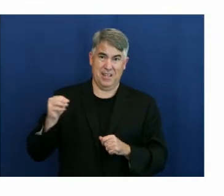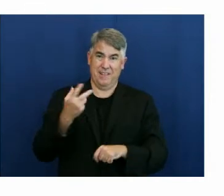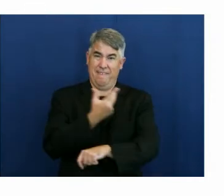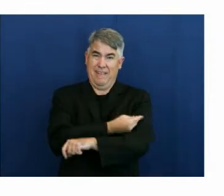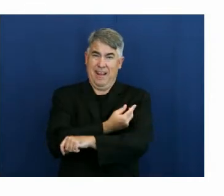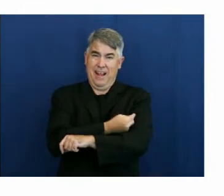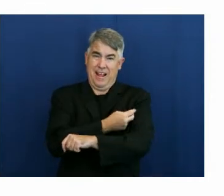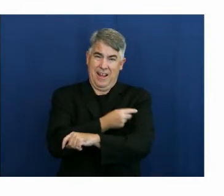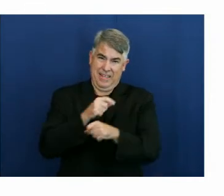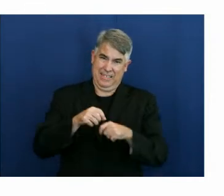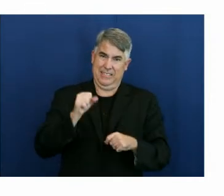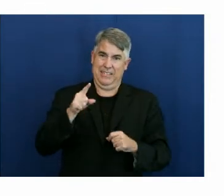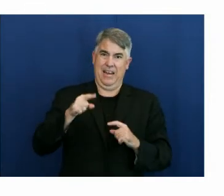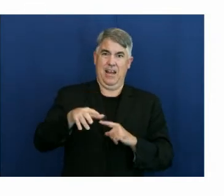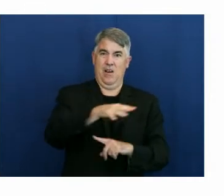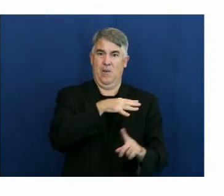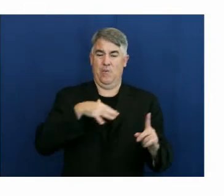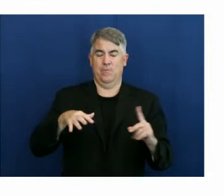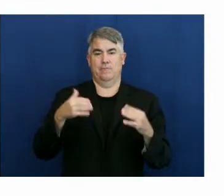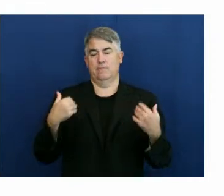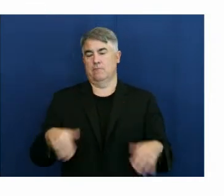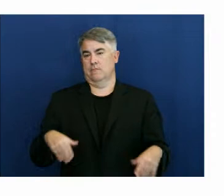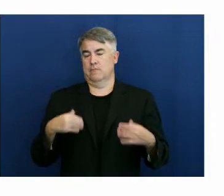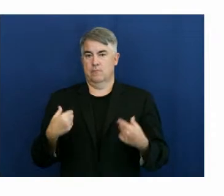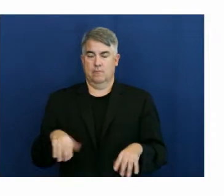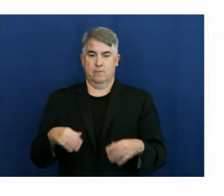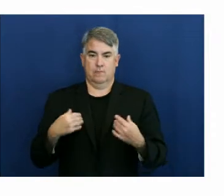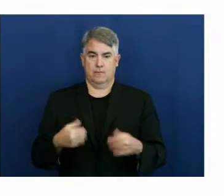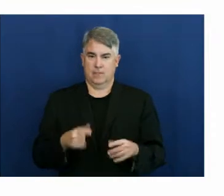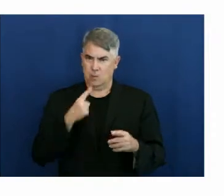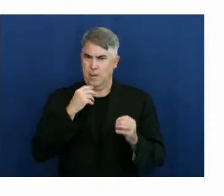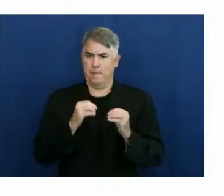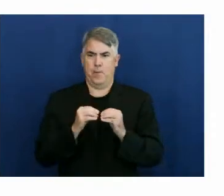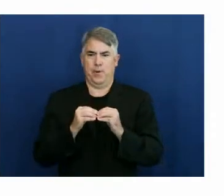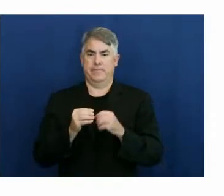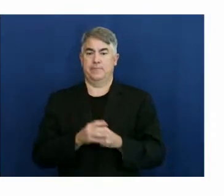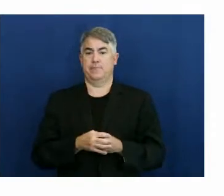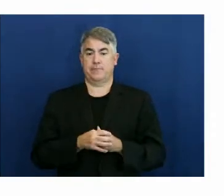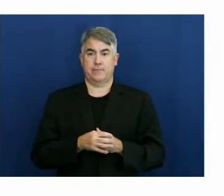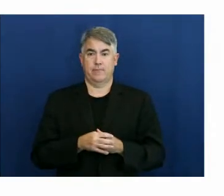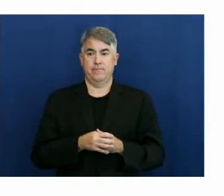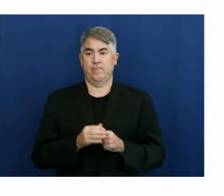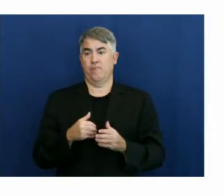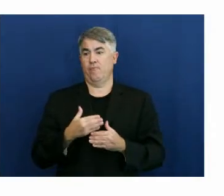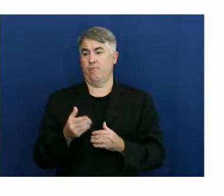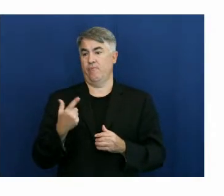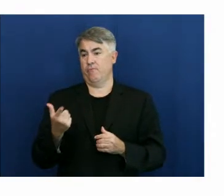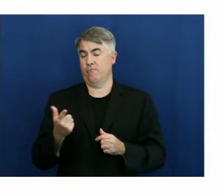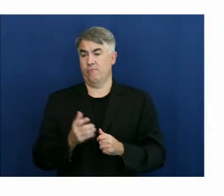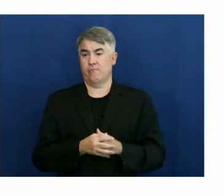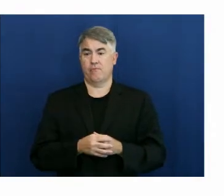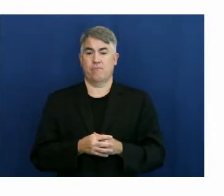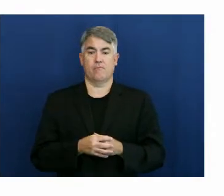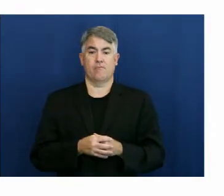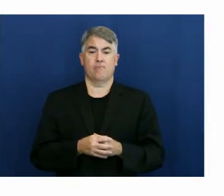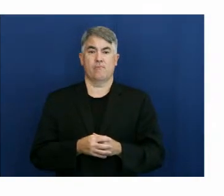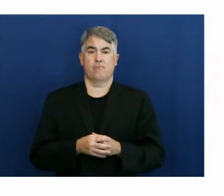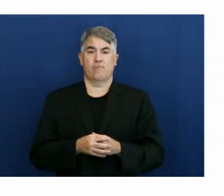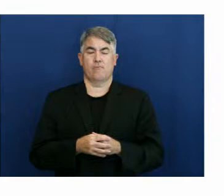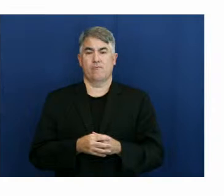and we feel very confident about where we're going there. Next chart, this is what I was alluding to earlier, that case rate. You know, we've had some